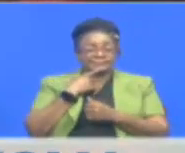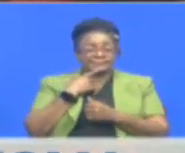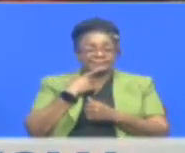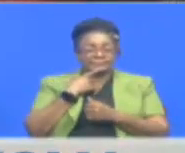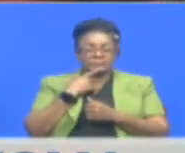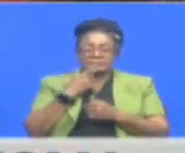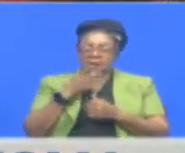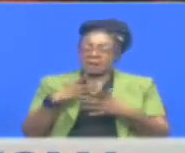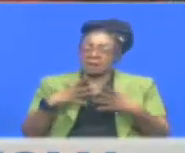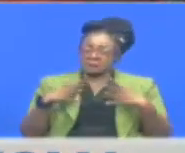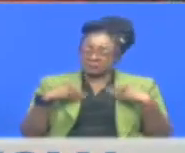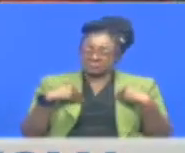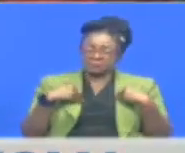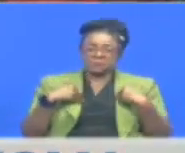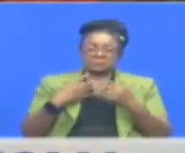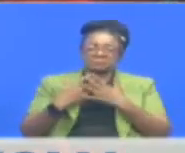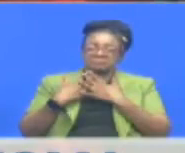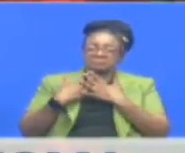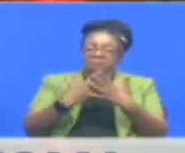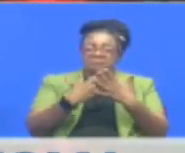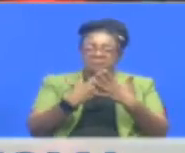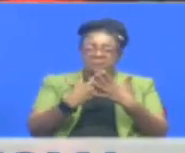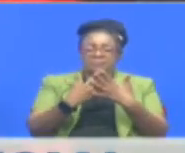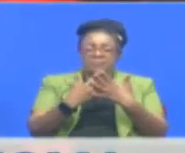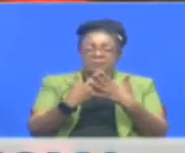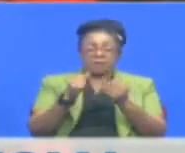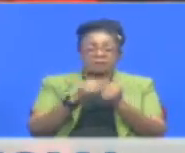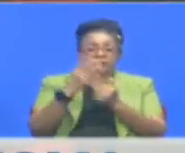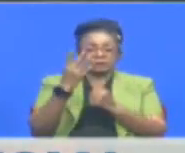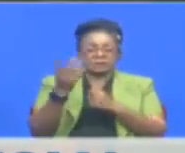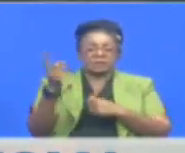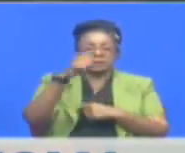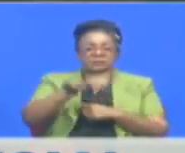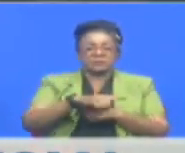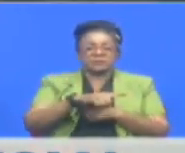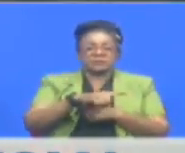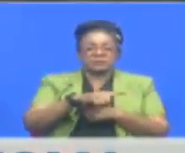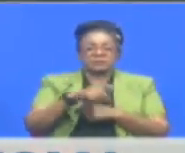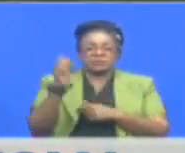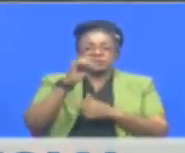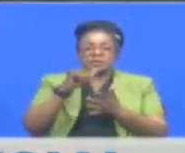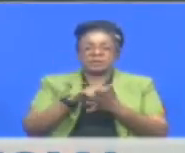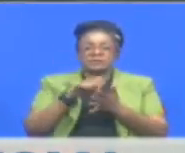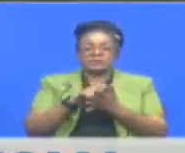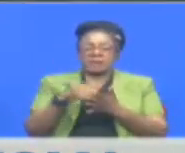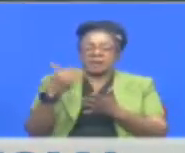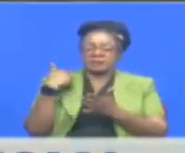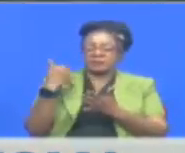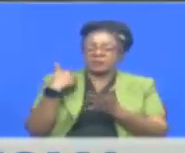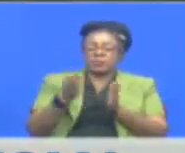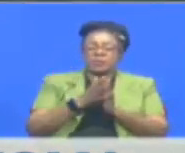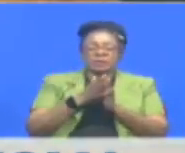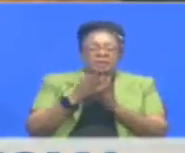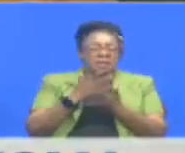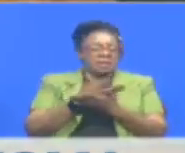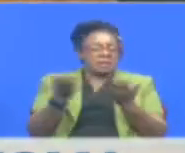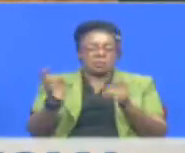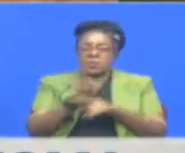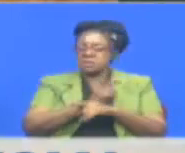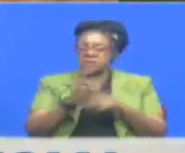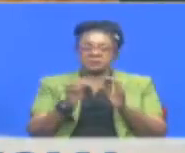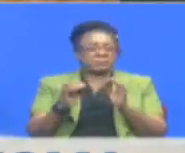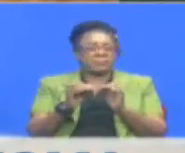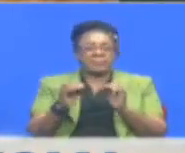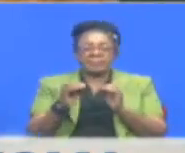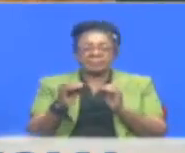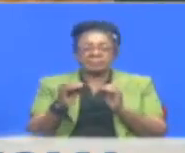alikubali ombi la kuwazuilia washukiwa kwa siku 14 ili wasiingilie uchunguzi vyovyote. This